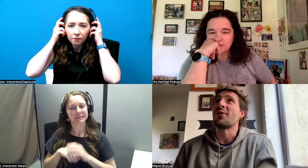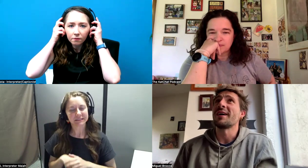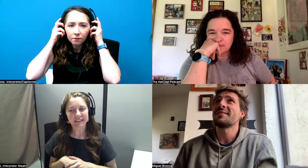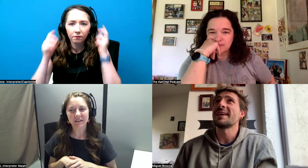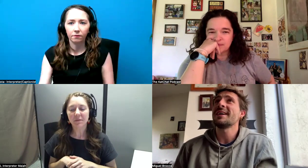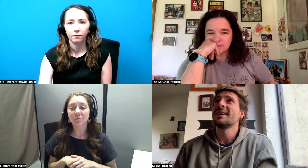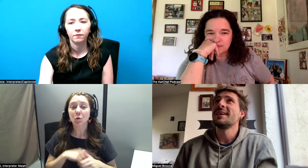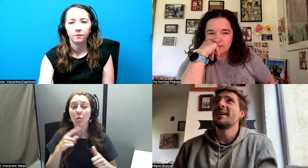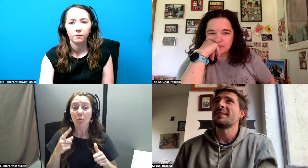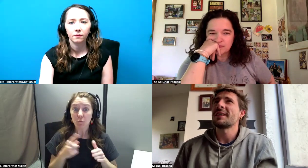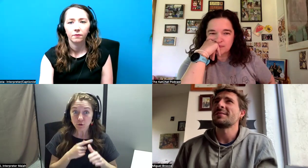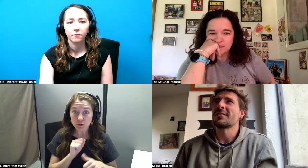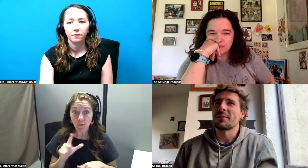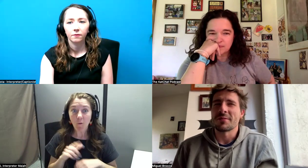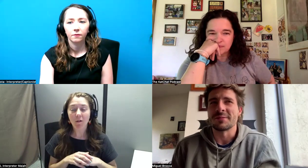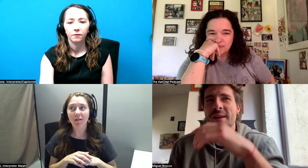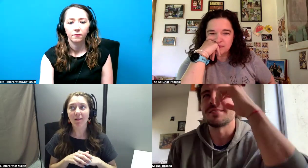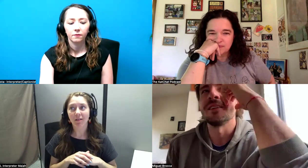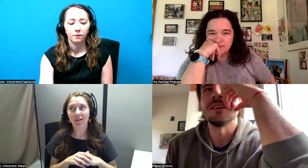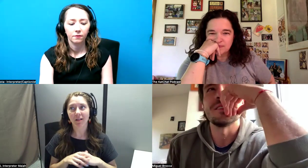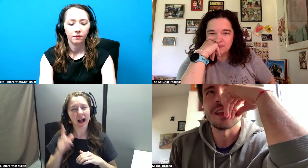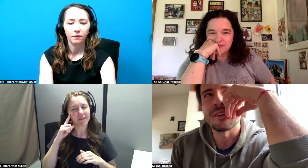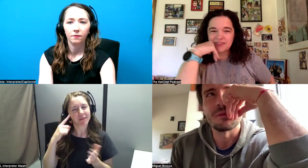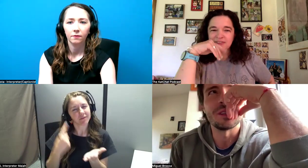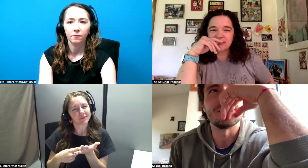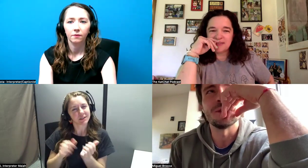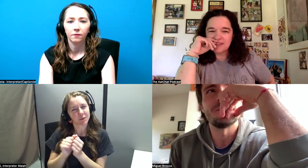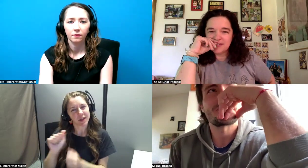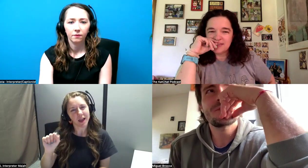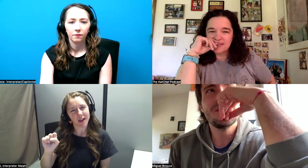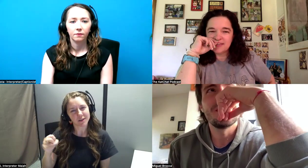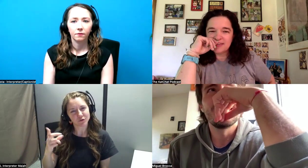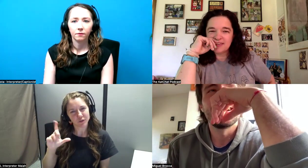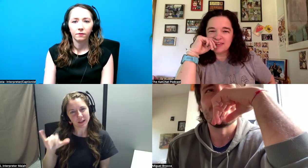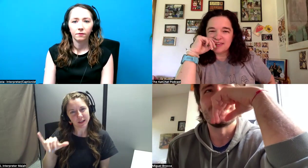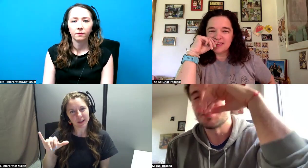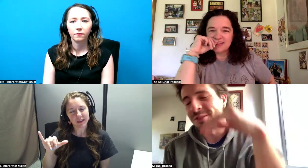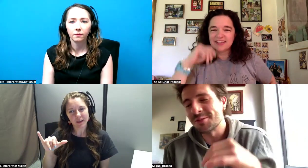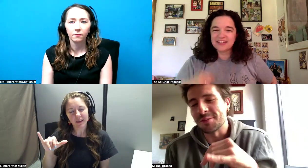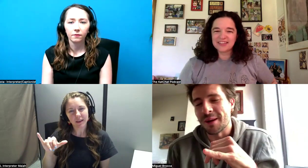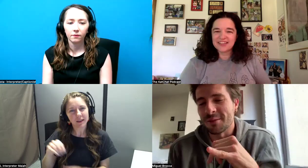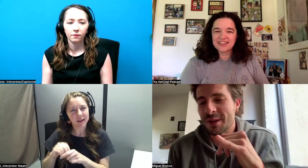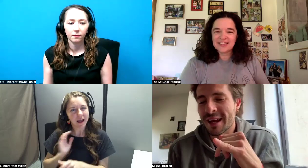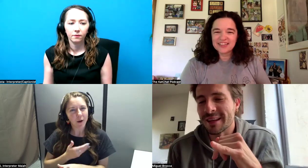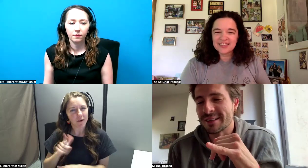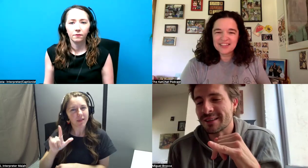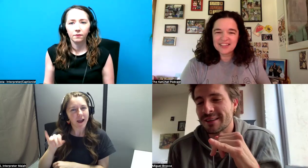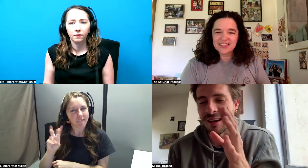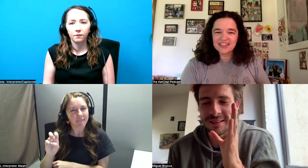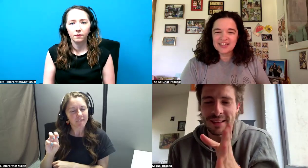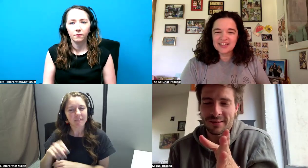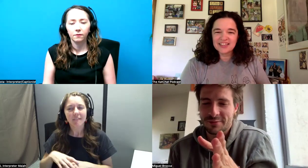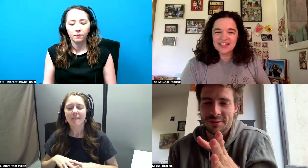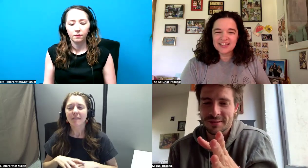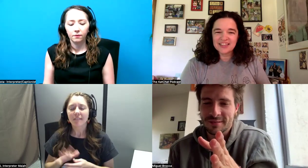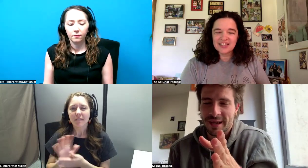first of all, I think I talked about this with Ashley in the live that we did, but I don't know if she told you about it. We had like I